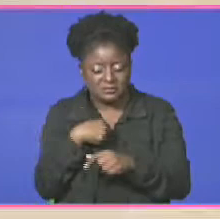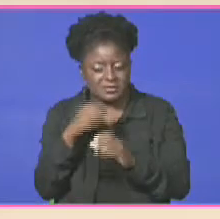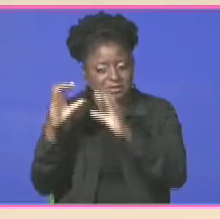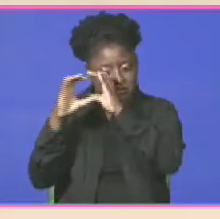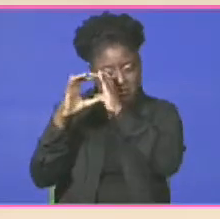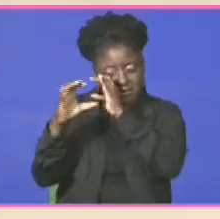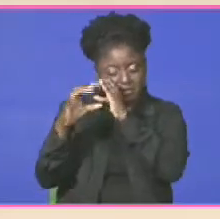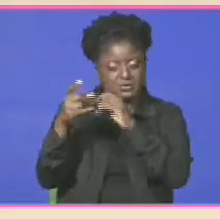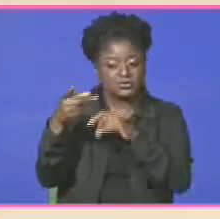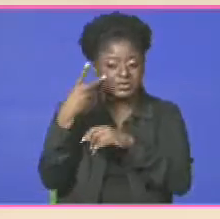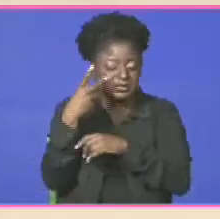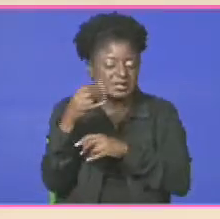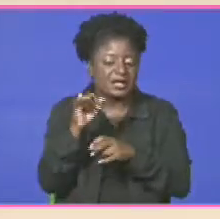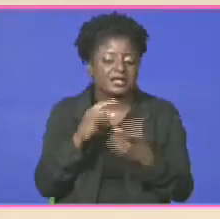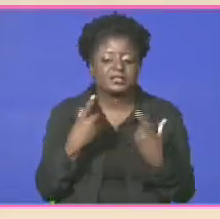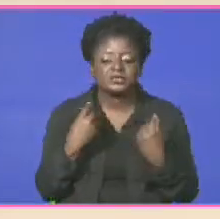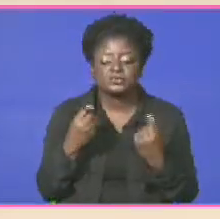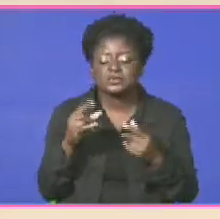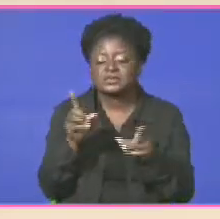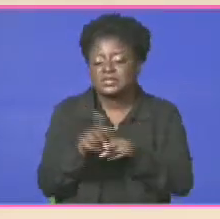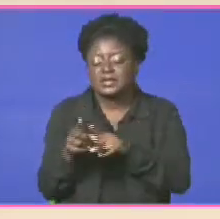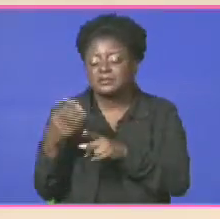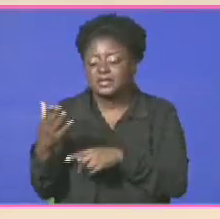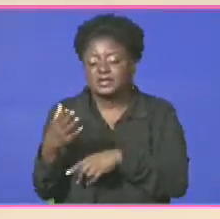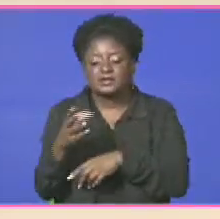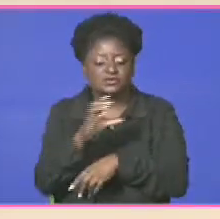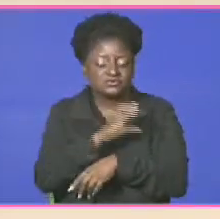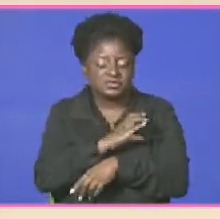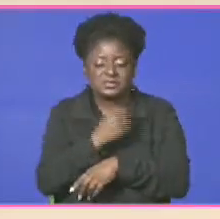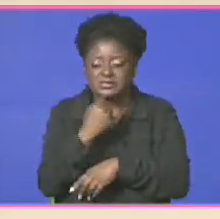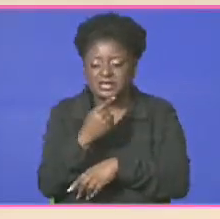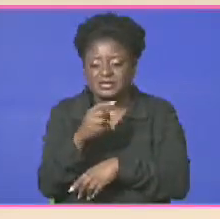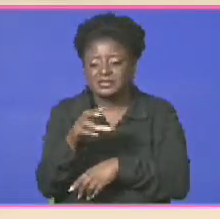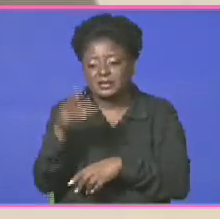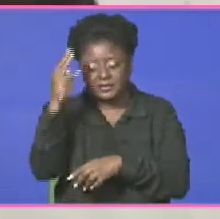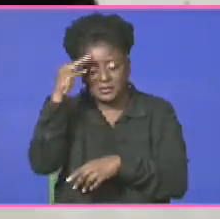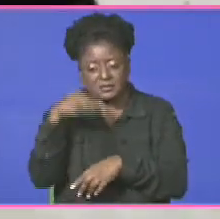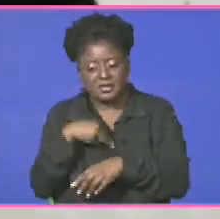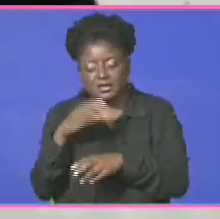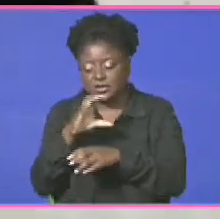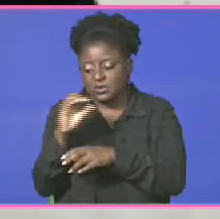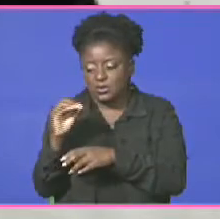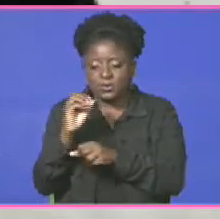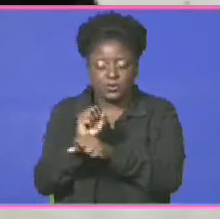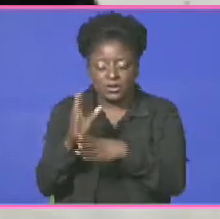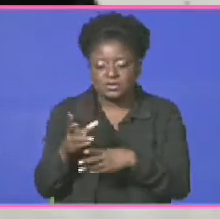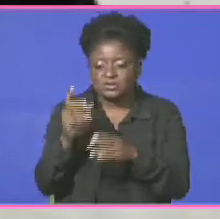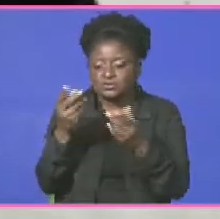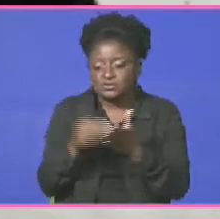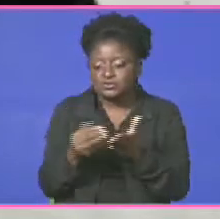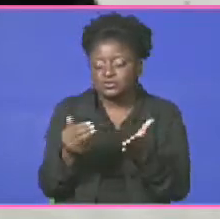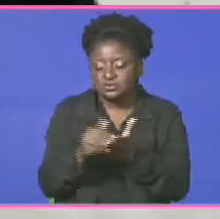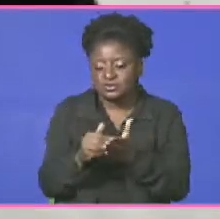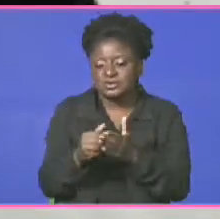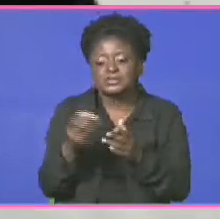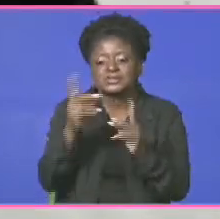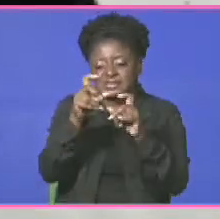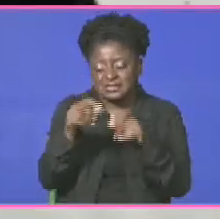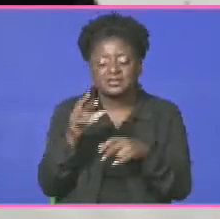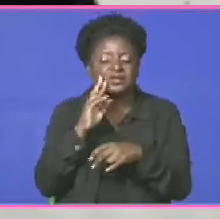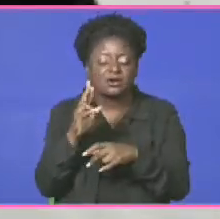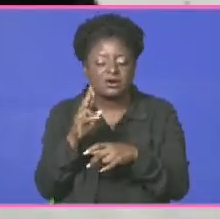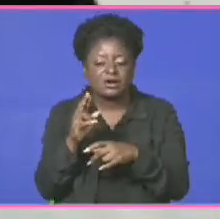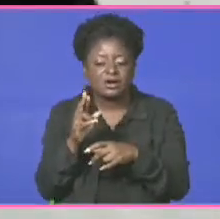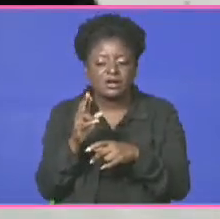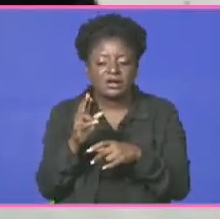thing. It didn't get much easier, Christie says. Her male counterparts often tested her, as did the heavy-duty equipment, which was